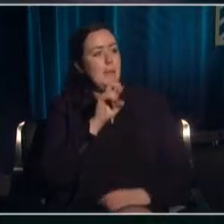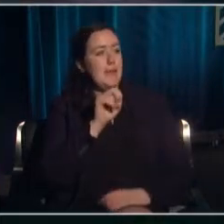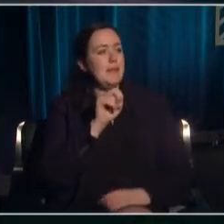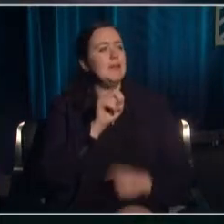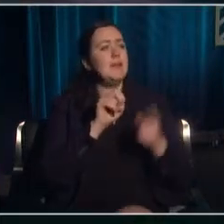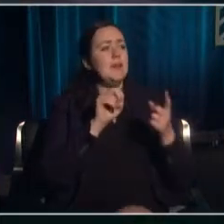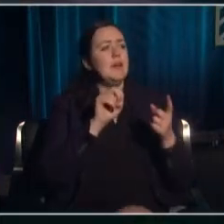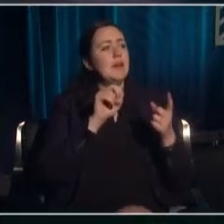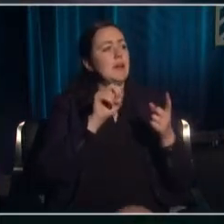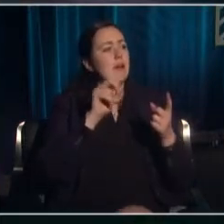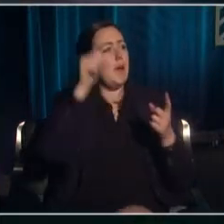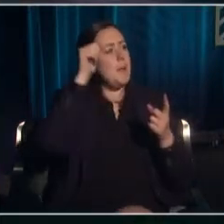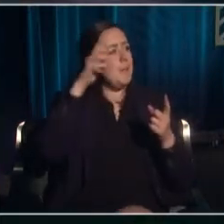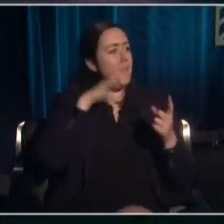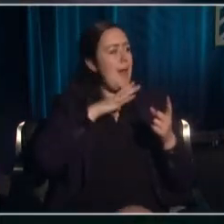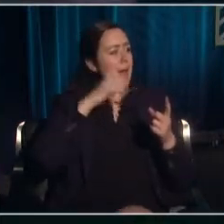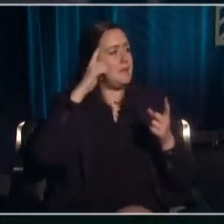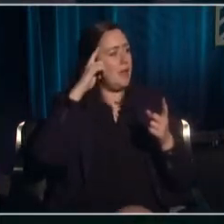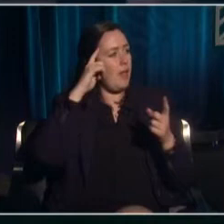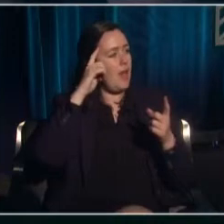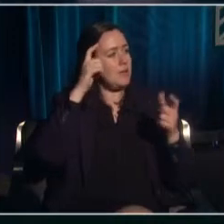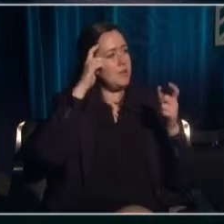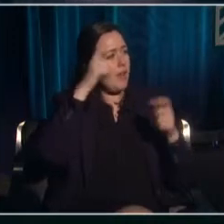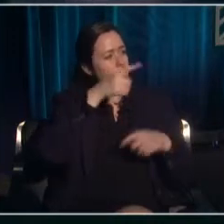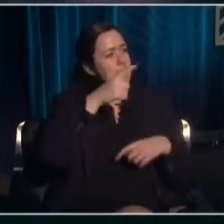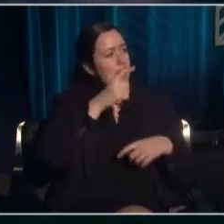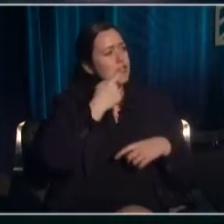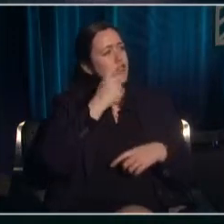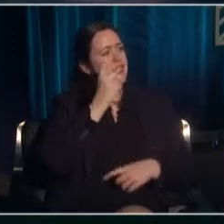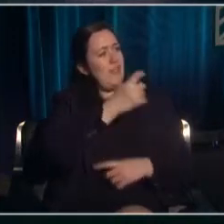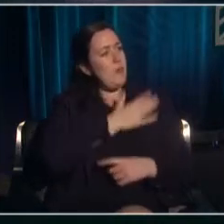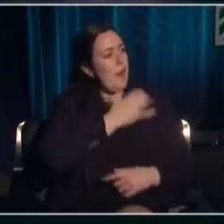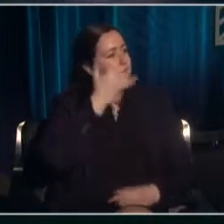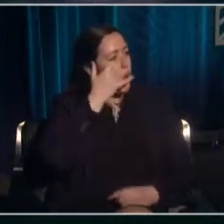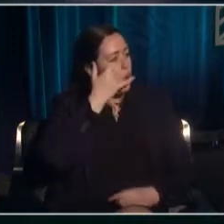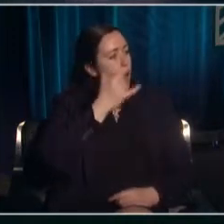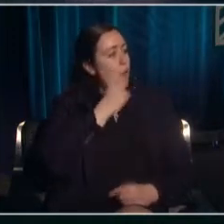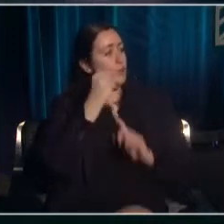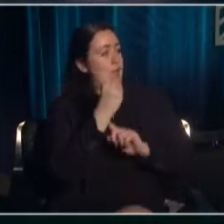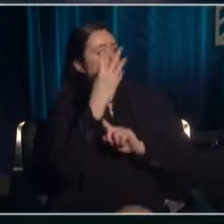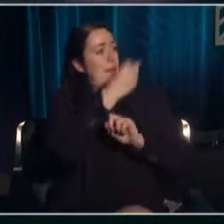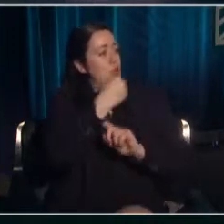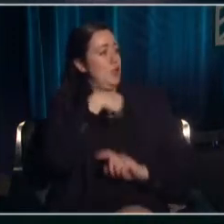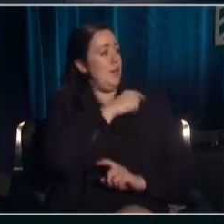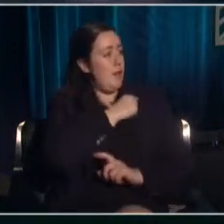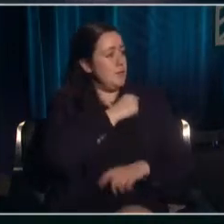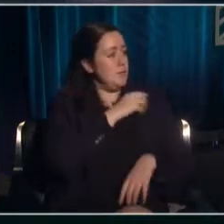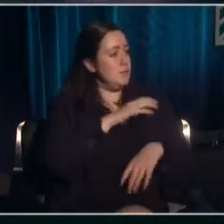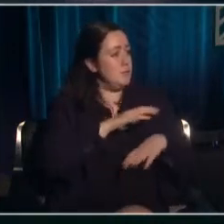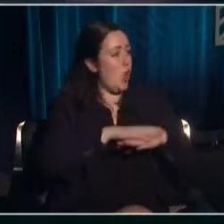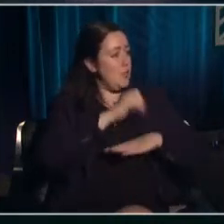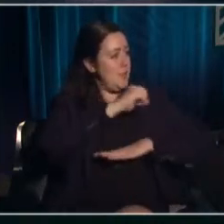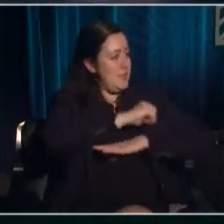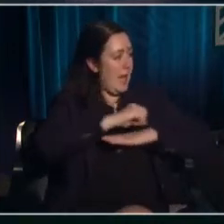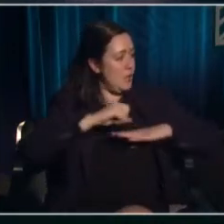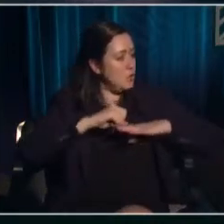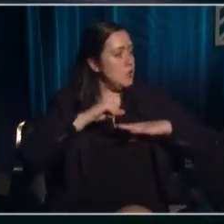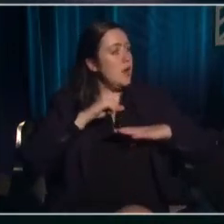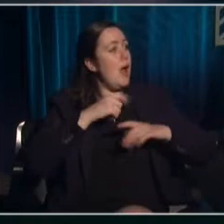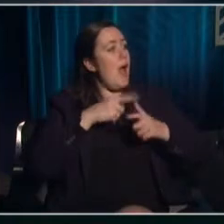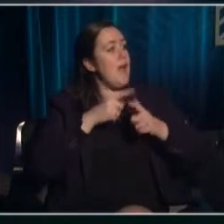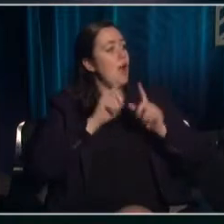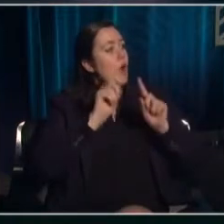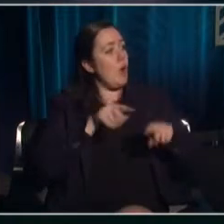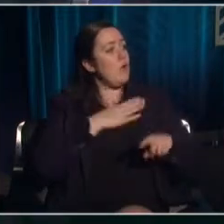my phone. It's got all my passwords, so don't lose it. I want you to take a picture of us on stage and then go to my Twitter app and tweet something out. And I